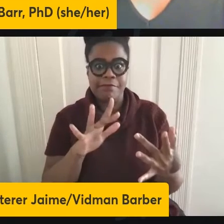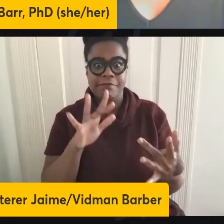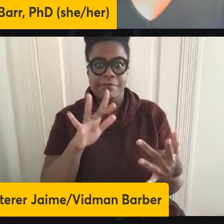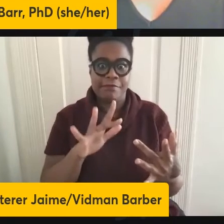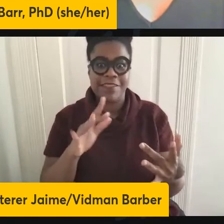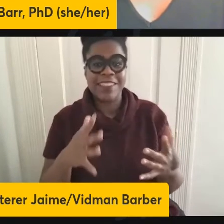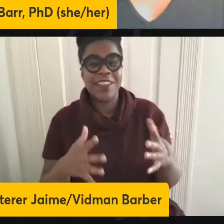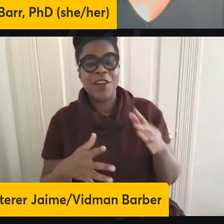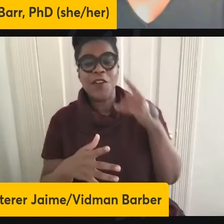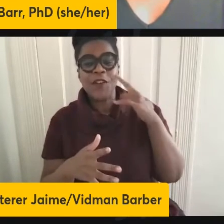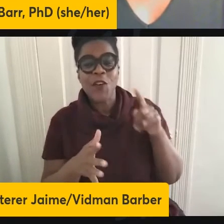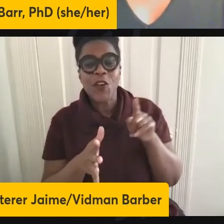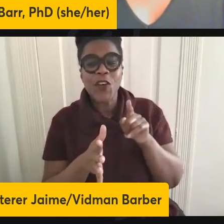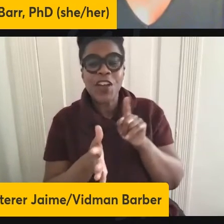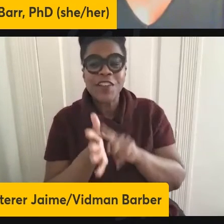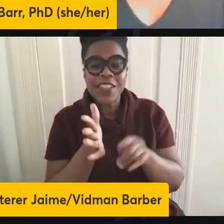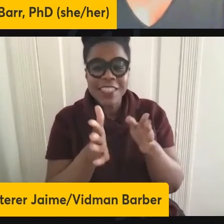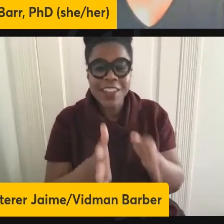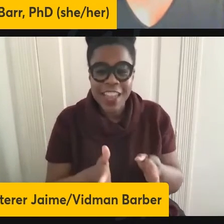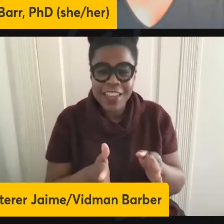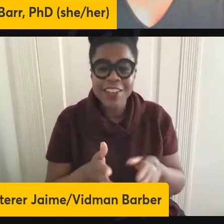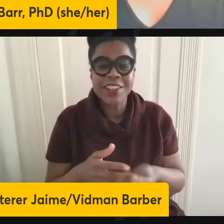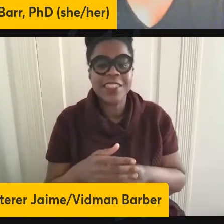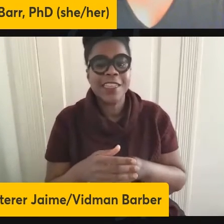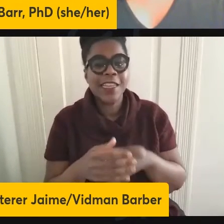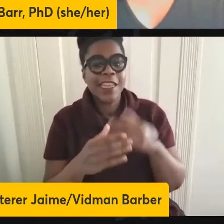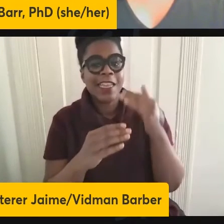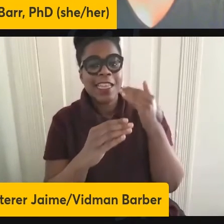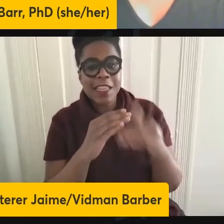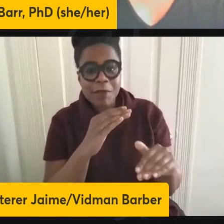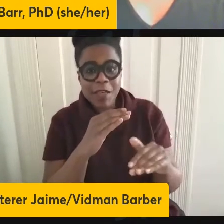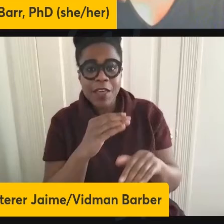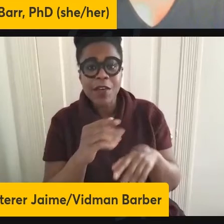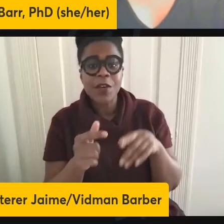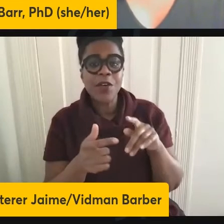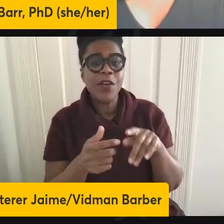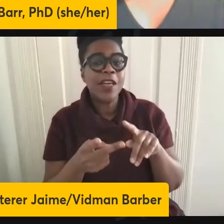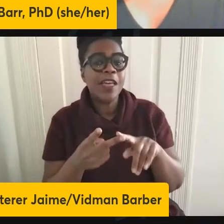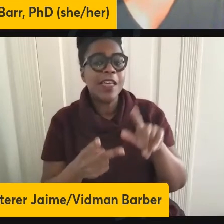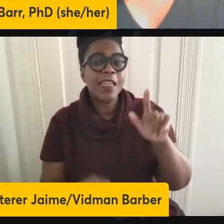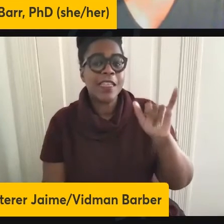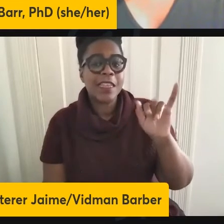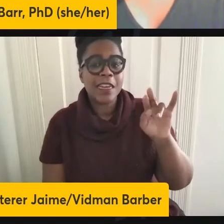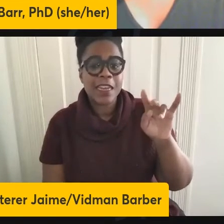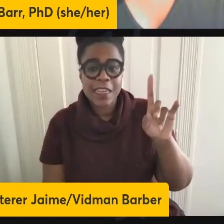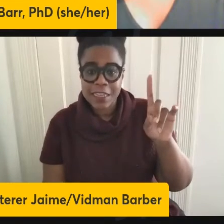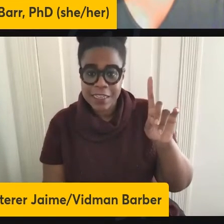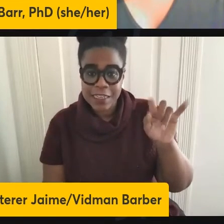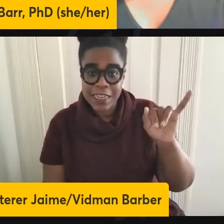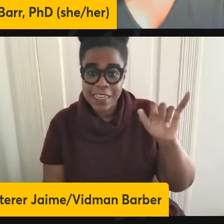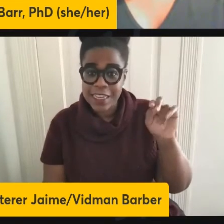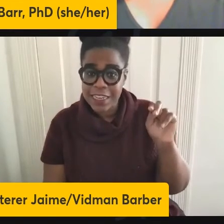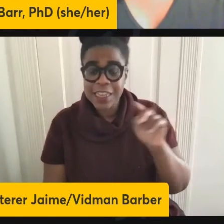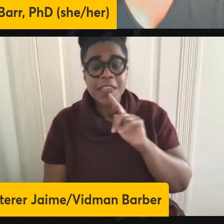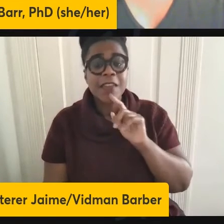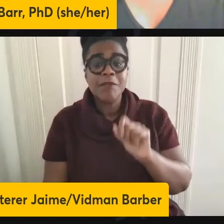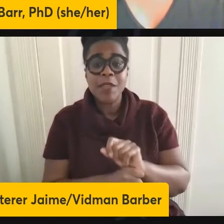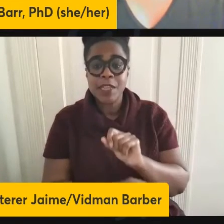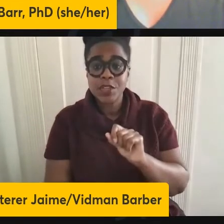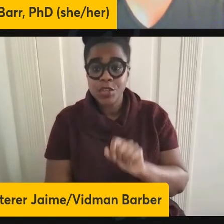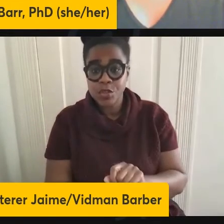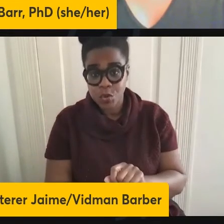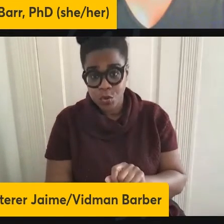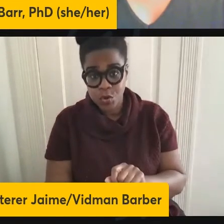to investigators, whether it be via email, whether it be LinkedIn, but making sure, I would say it's very important